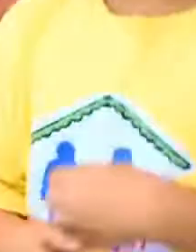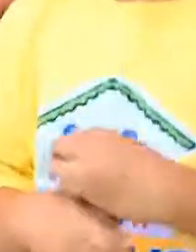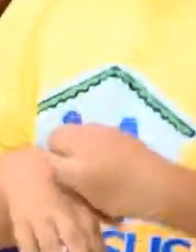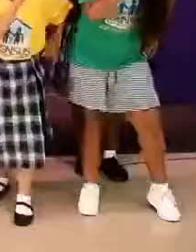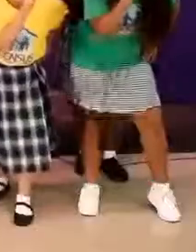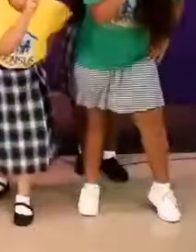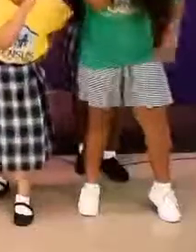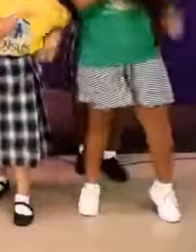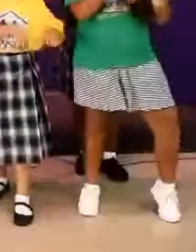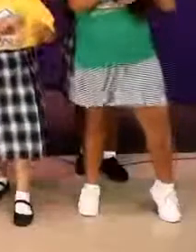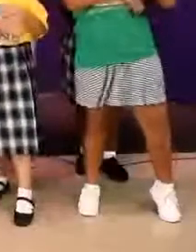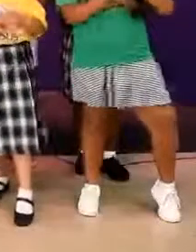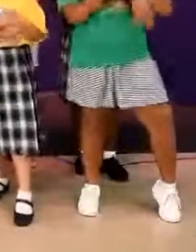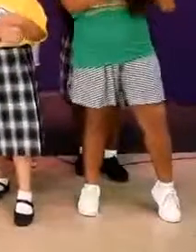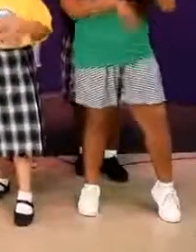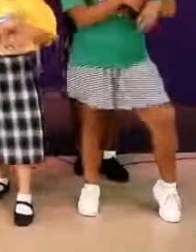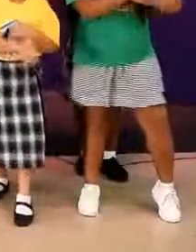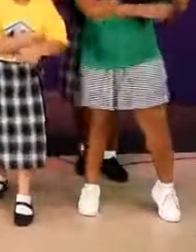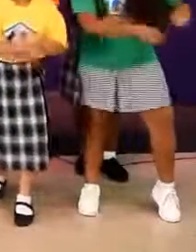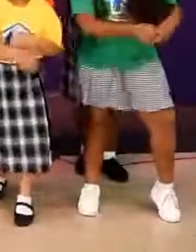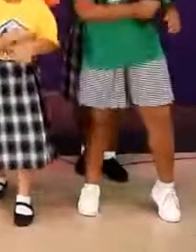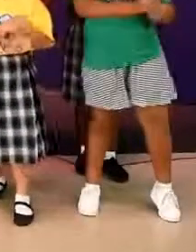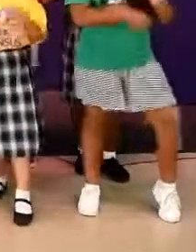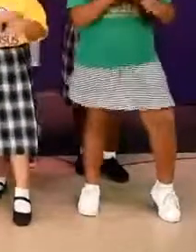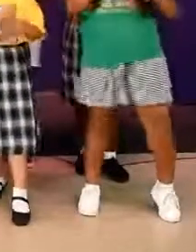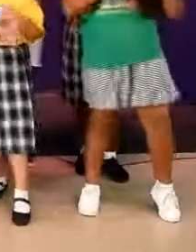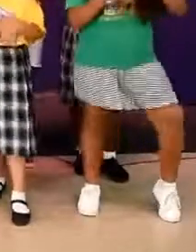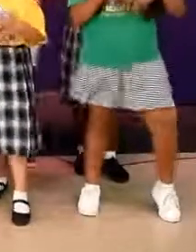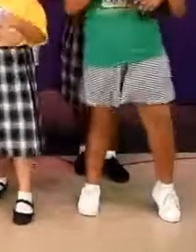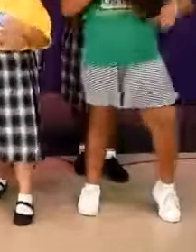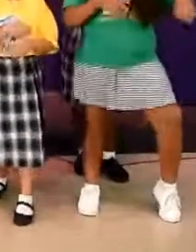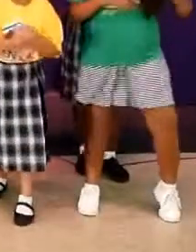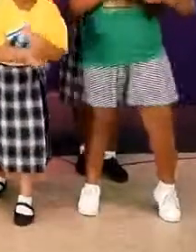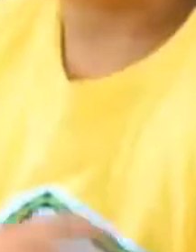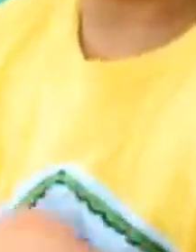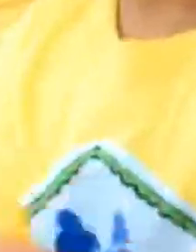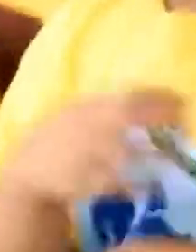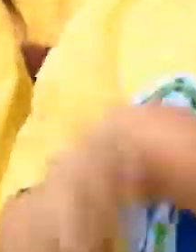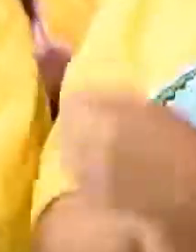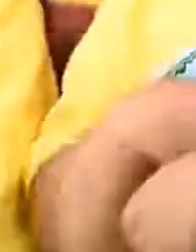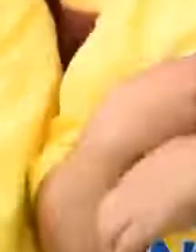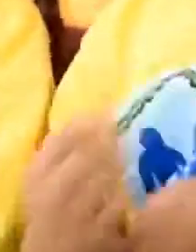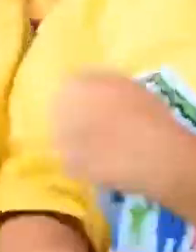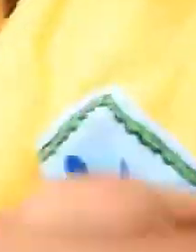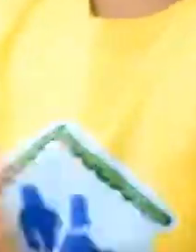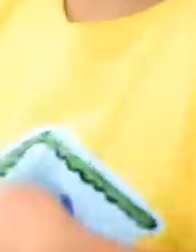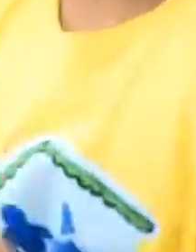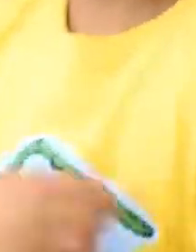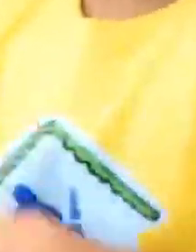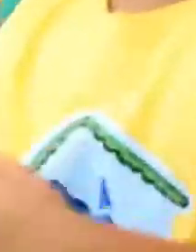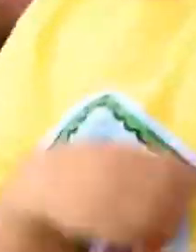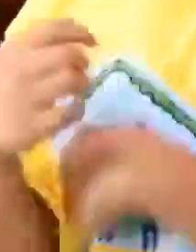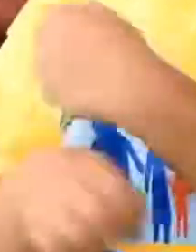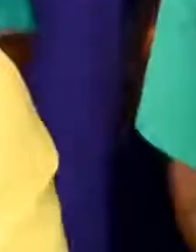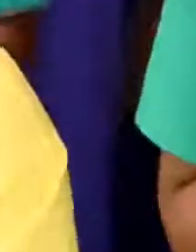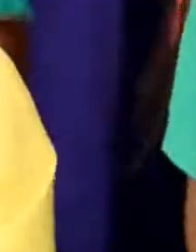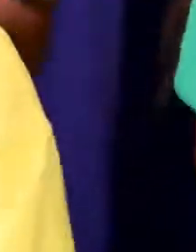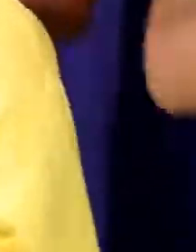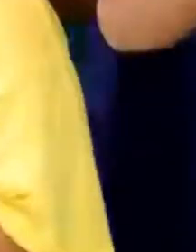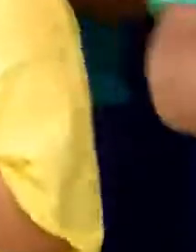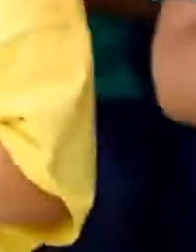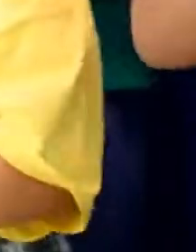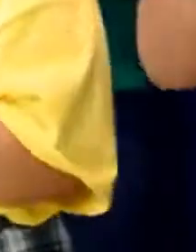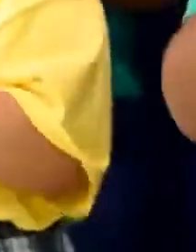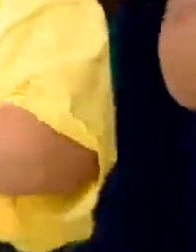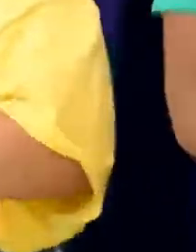census. Information is secret. Census. 2021 census. Starting October 10th. 2021